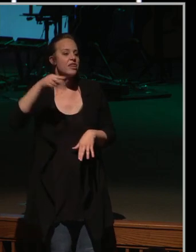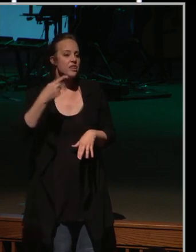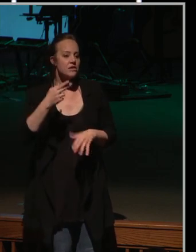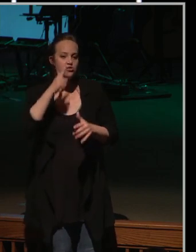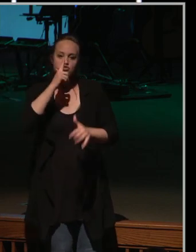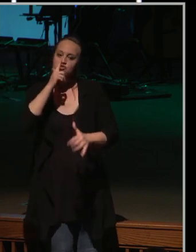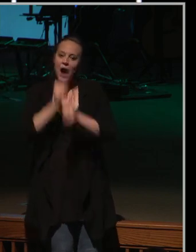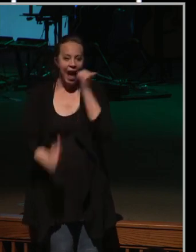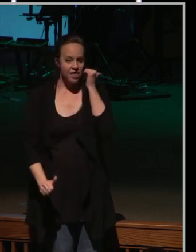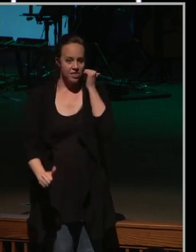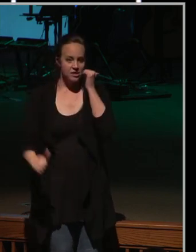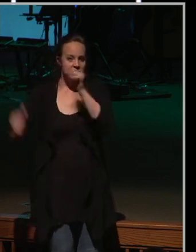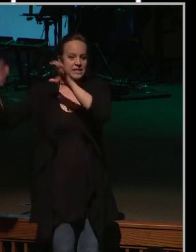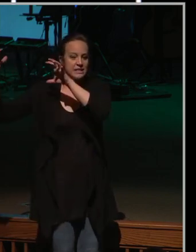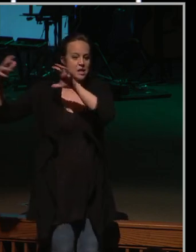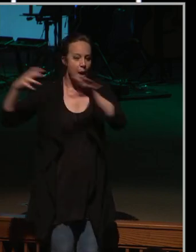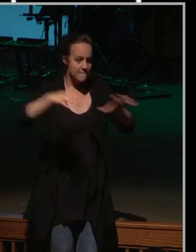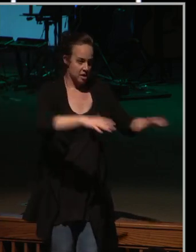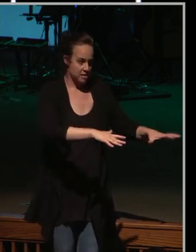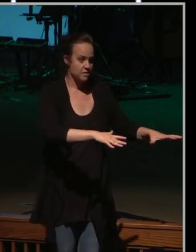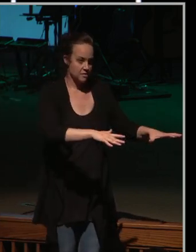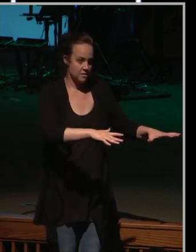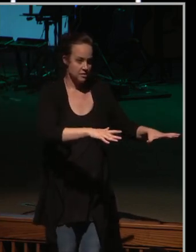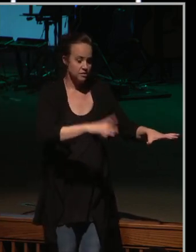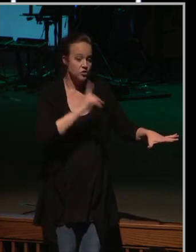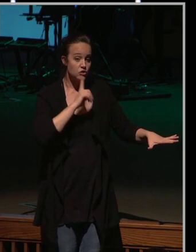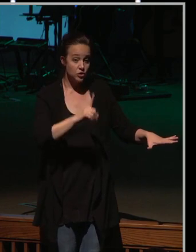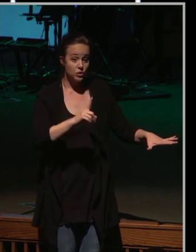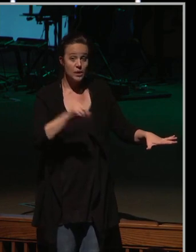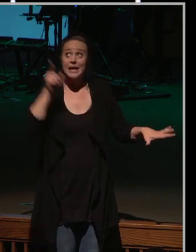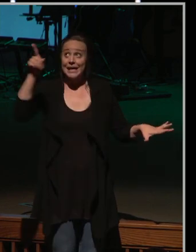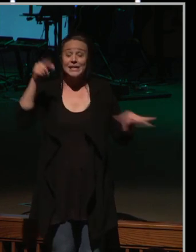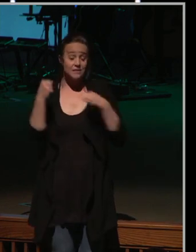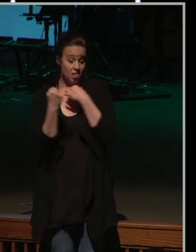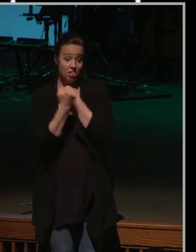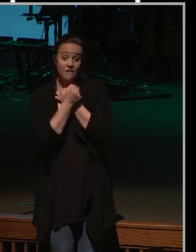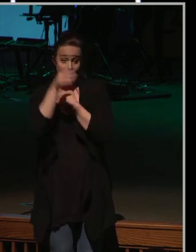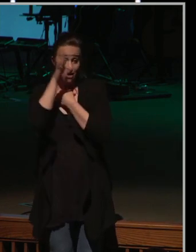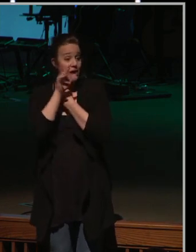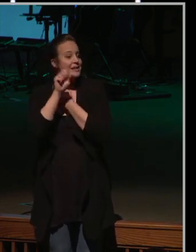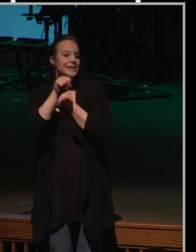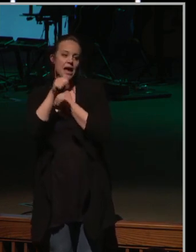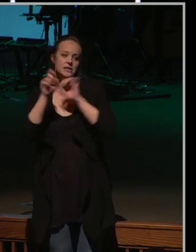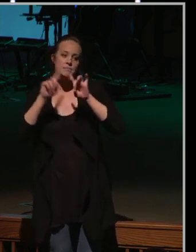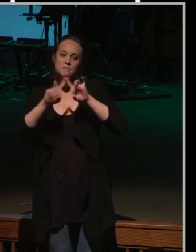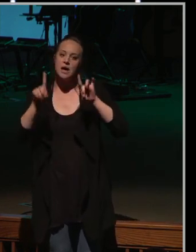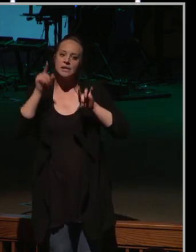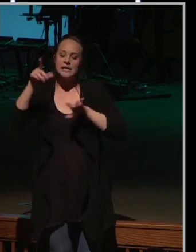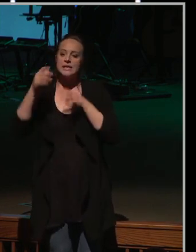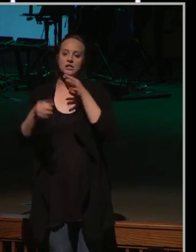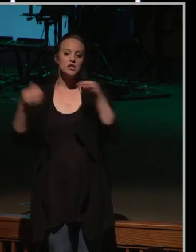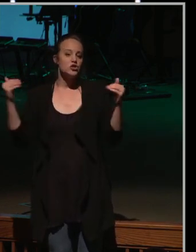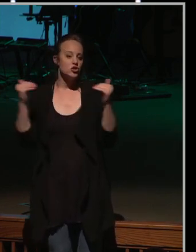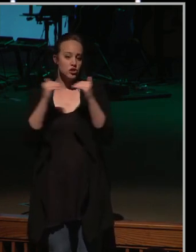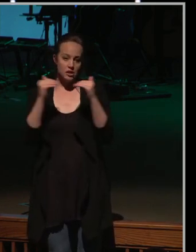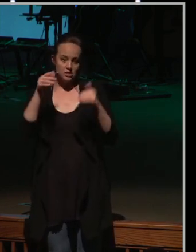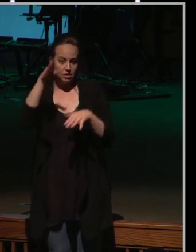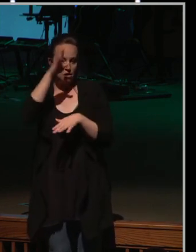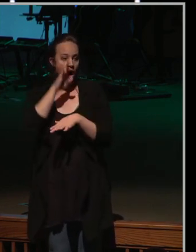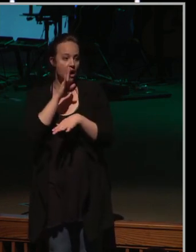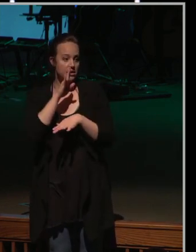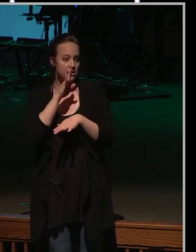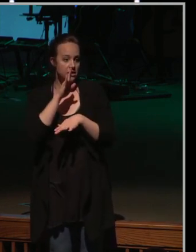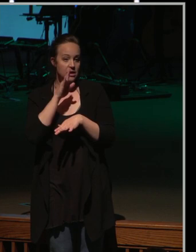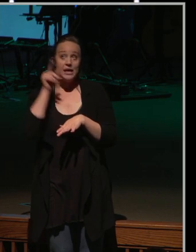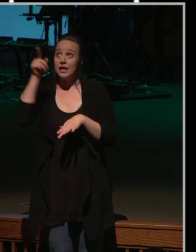Guys, we serve a loving God. We also serve a just God. And he will not be mocked. There are natural consequences and judgment from the